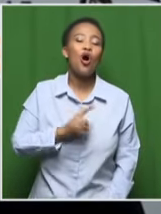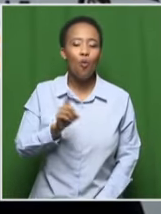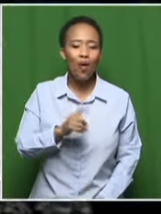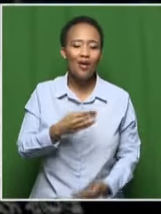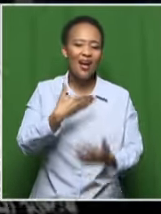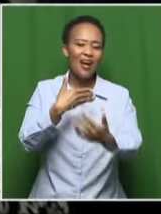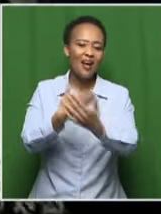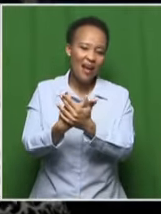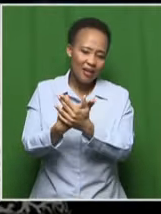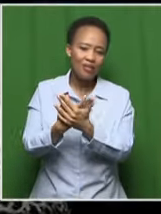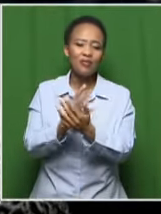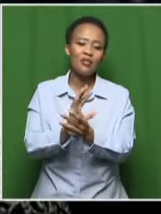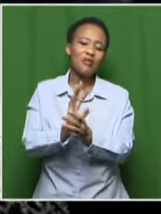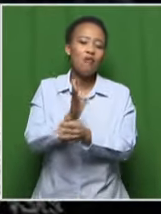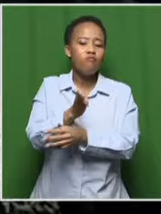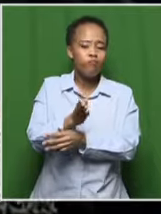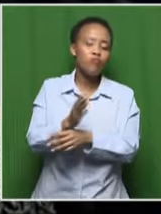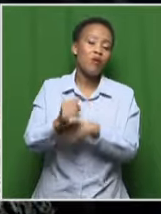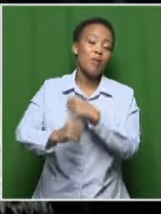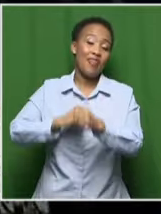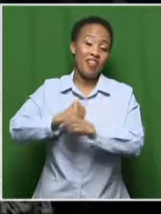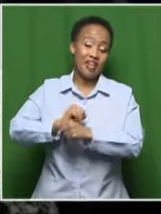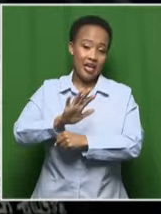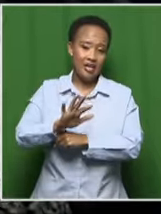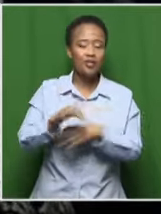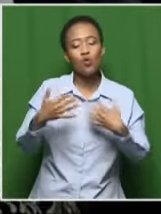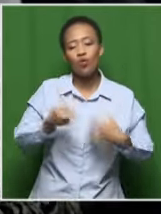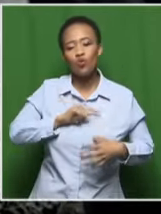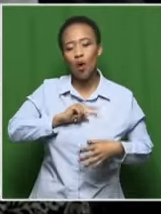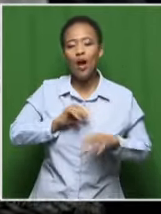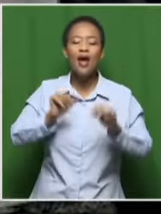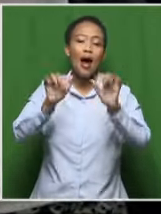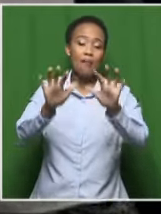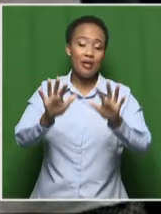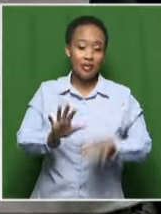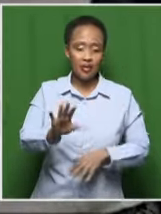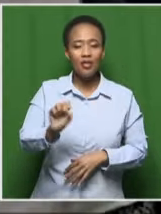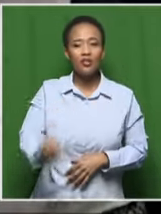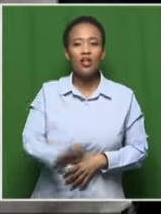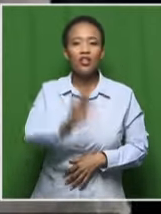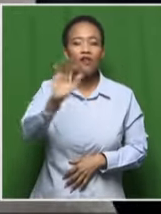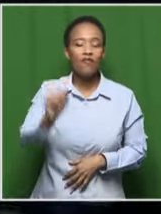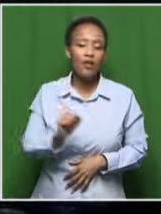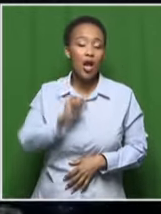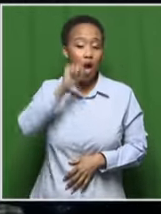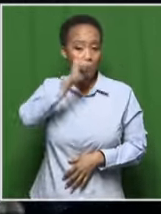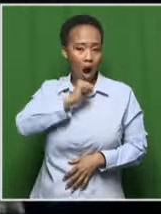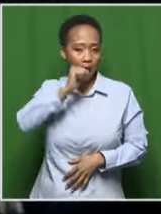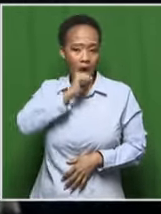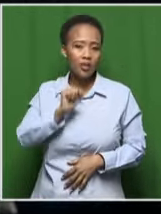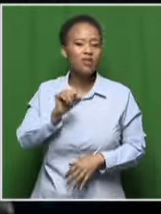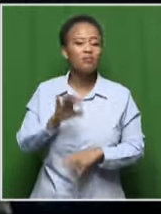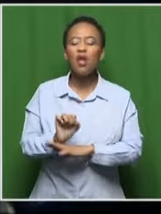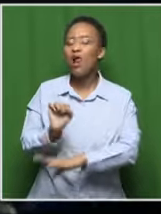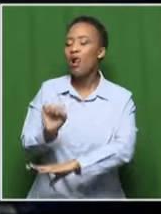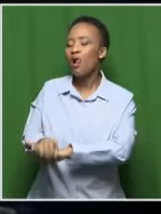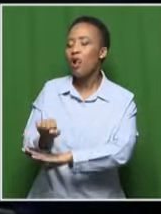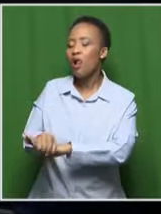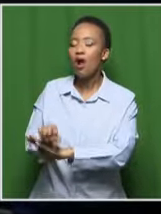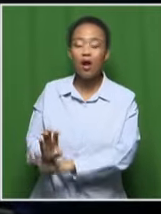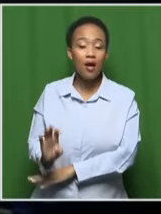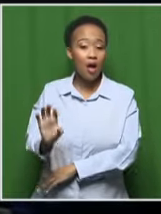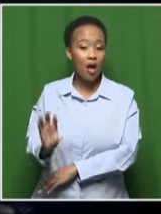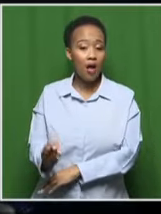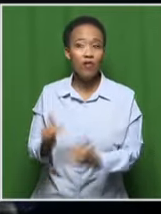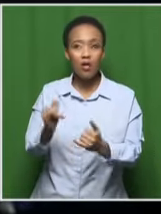that is amazing. It has often been said South African artists are being neglected and are only remembered